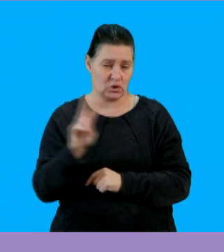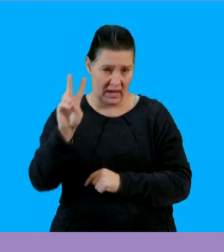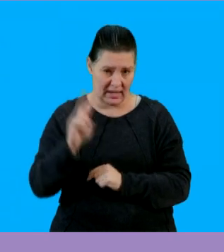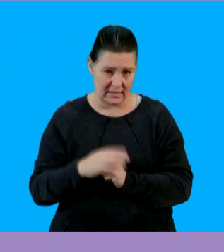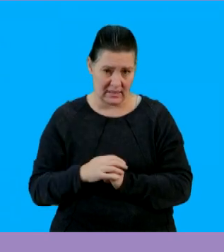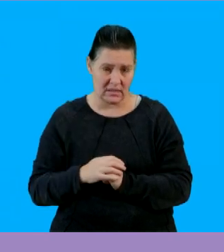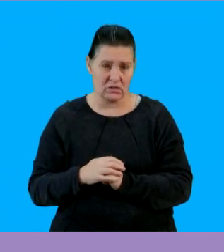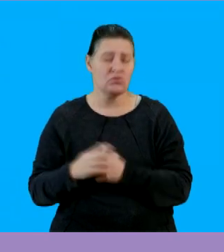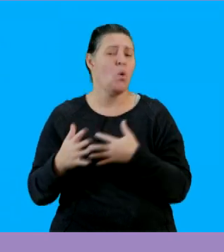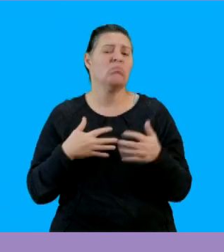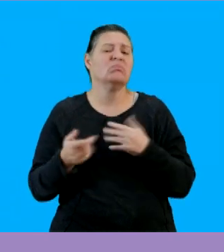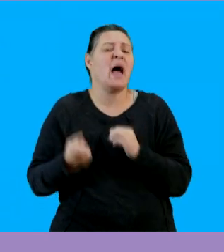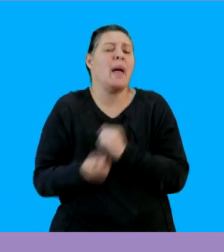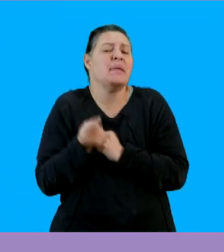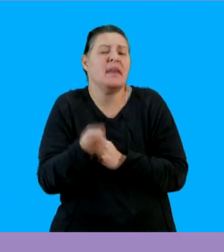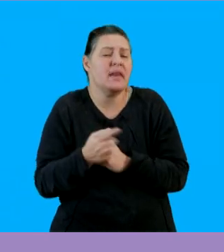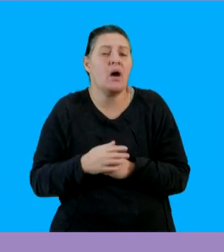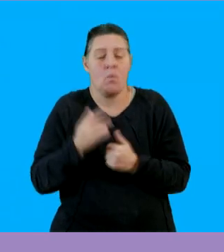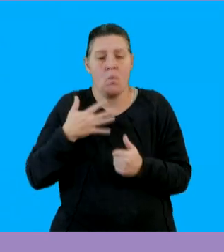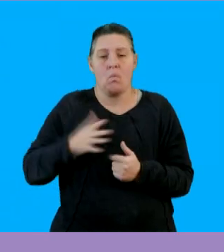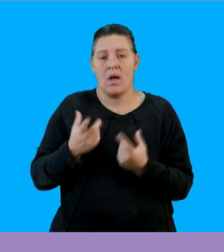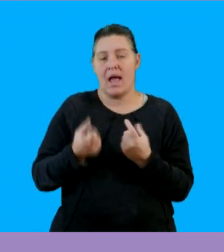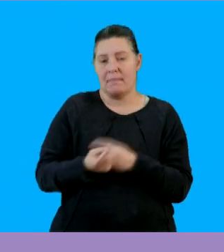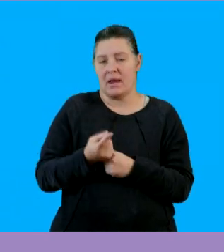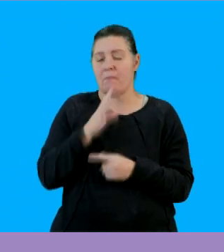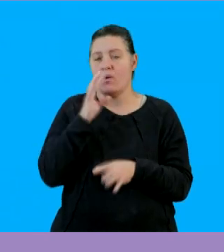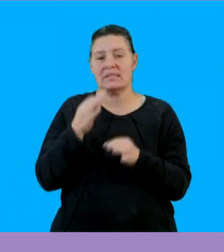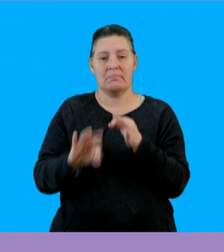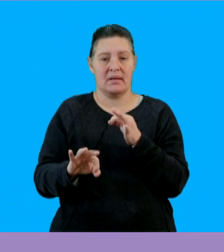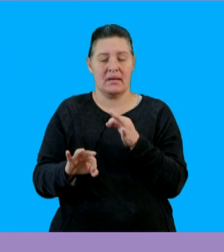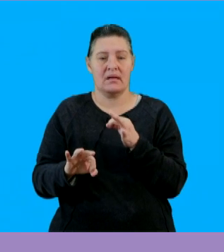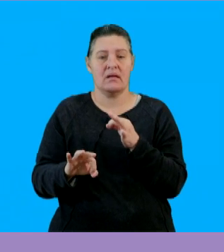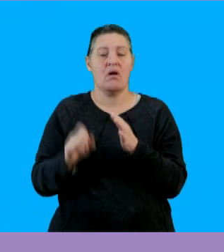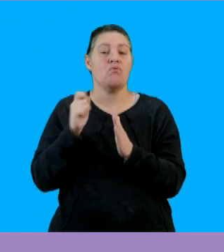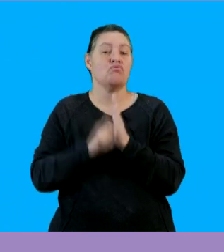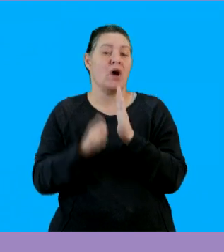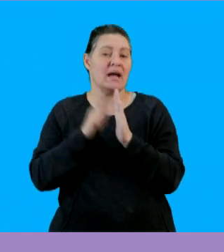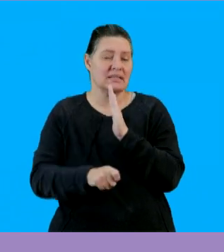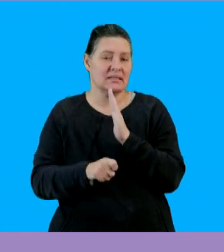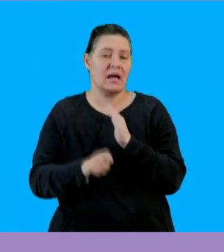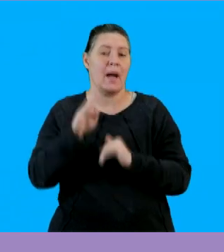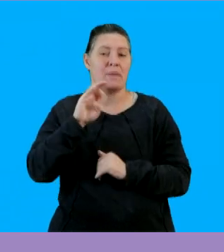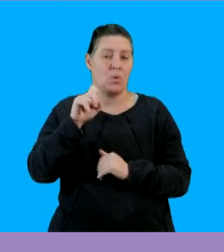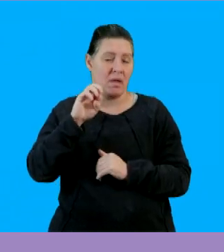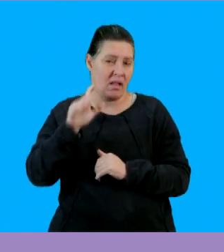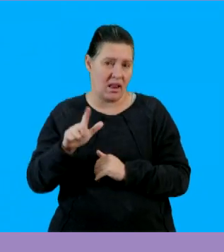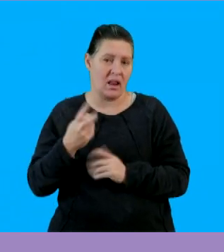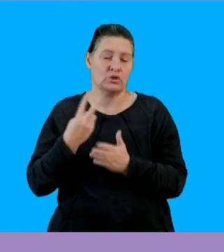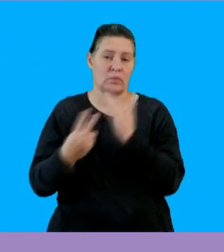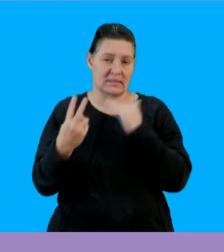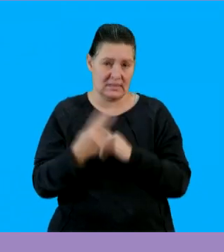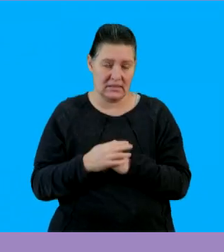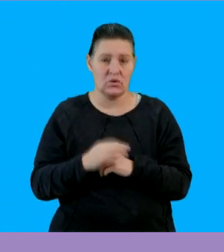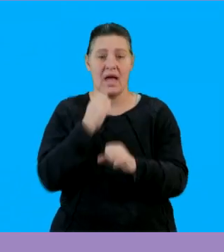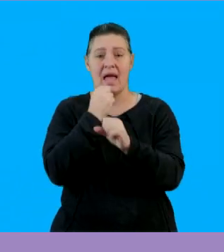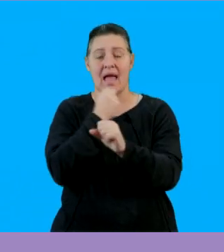plus 3 squared. So what is supposed to happen here? We are going to simply write out this